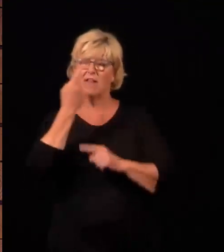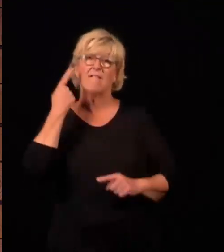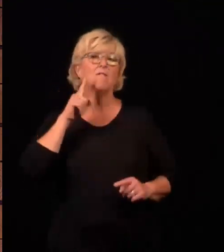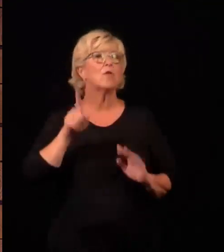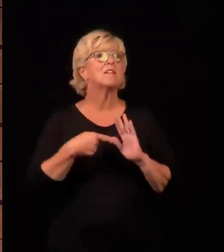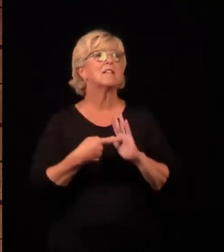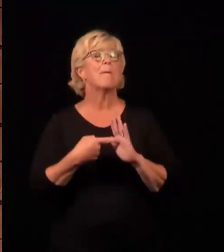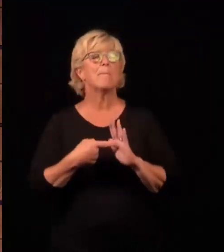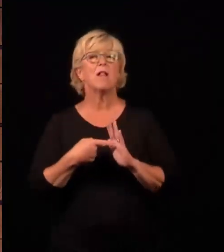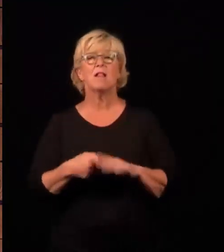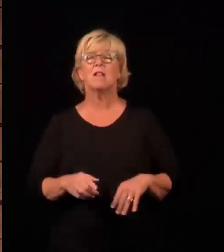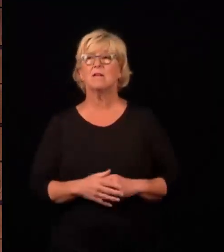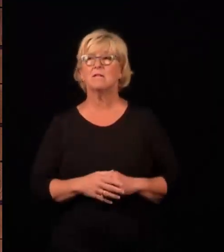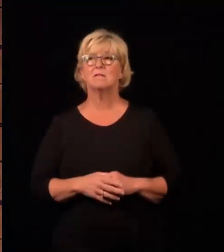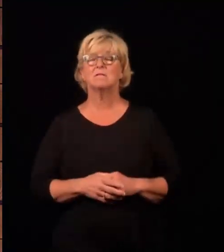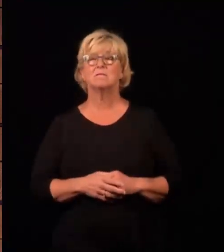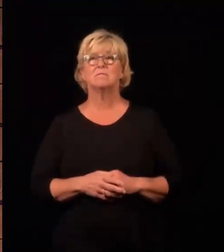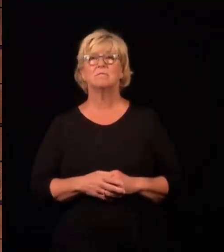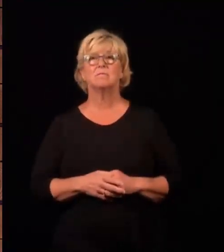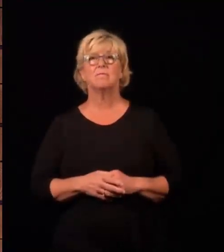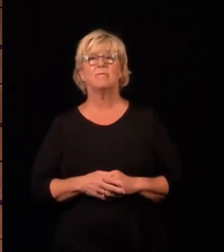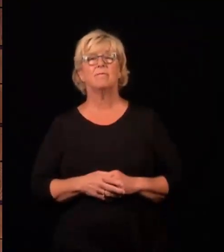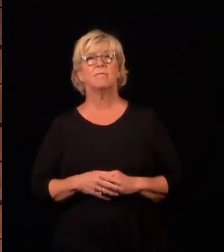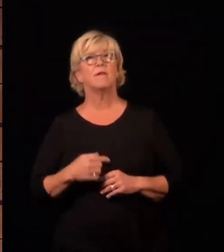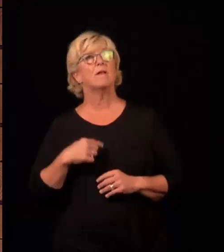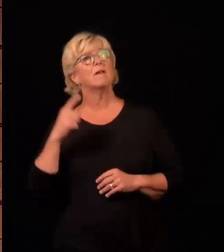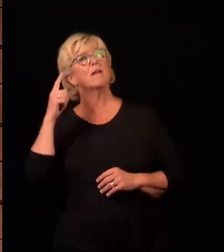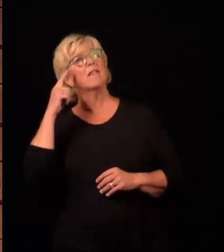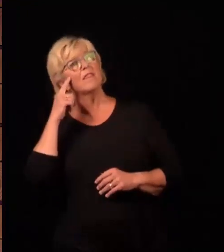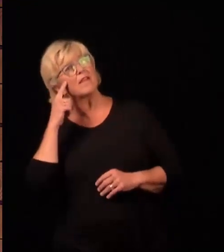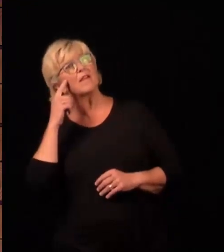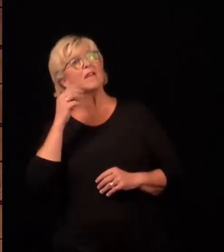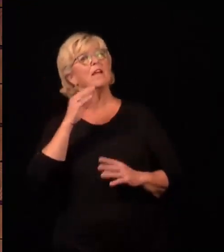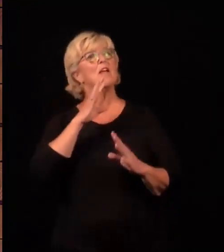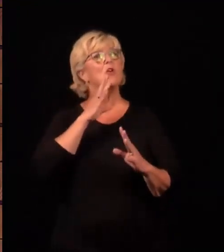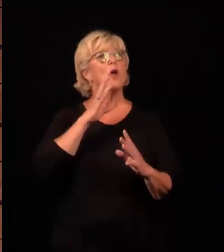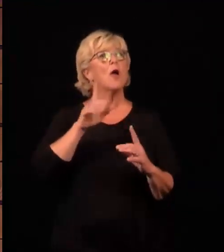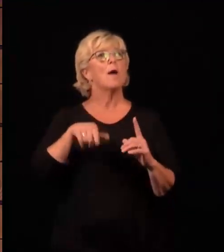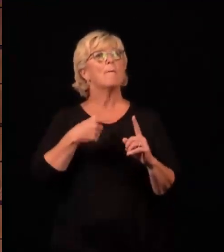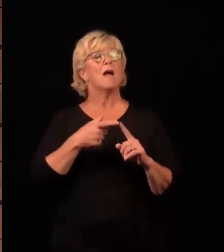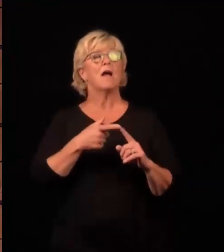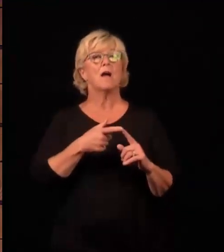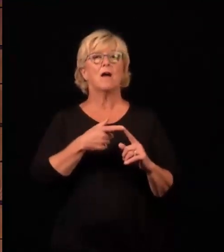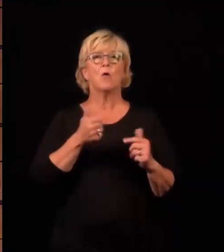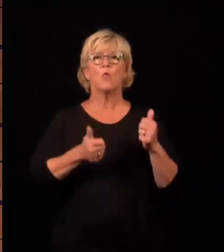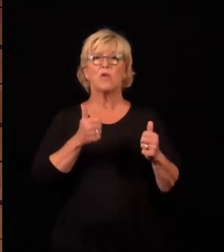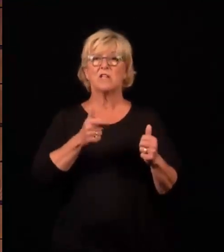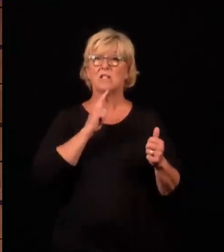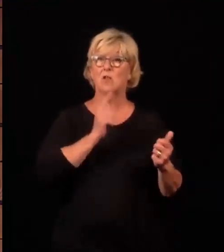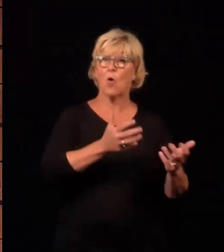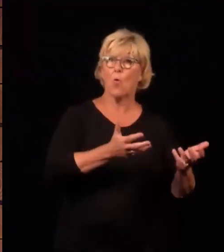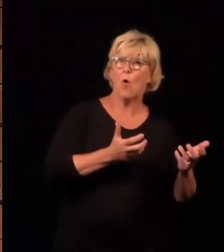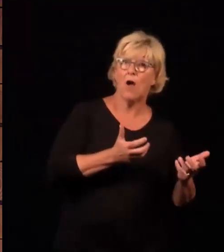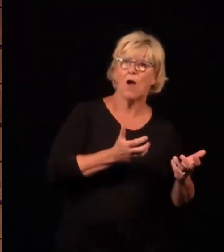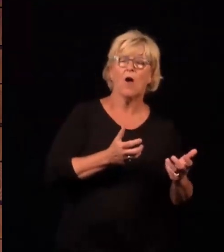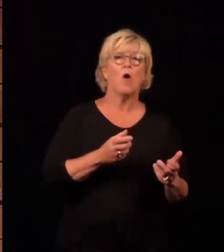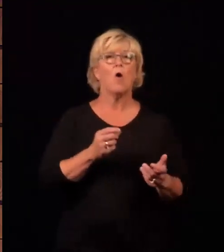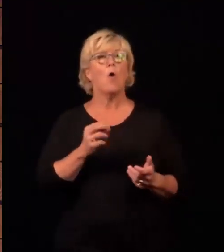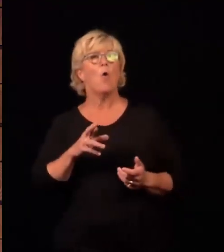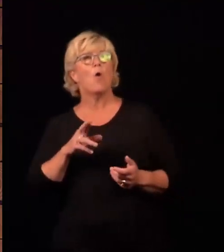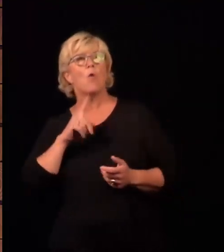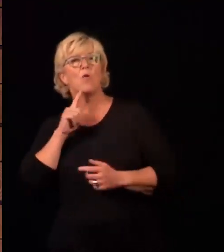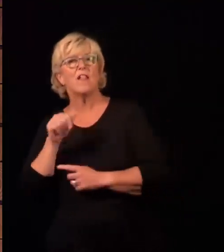instance, we must think and talk about wants versus needs on a regular